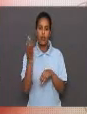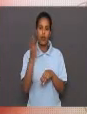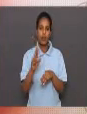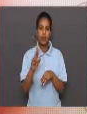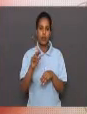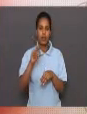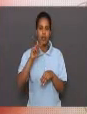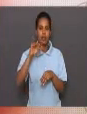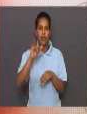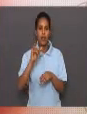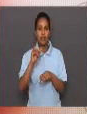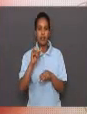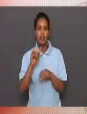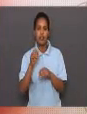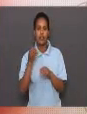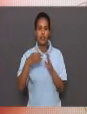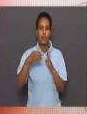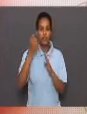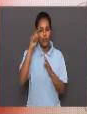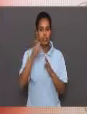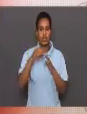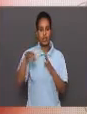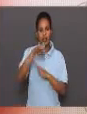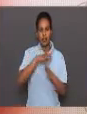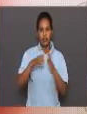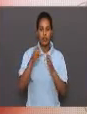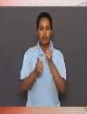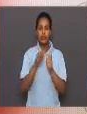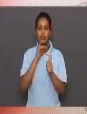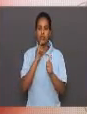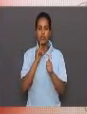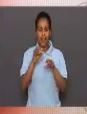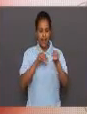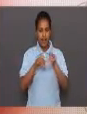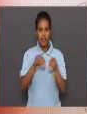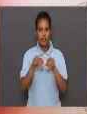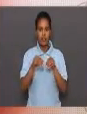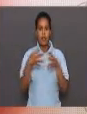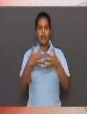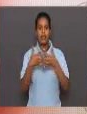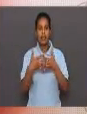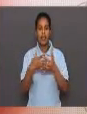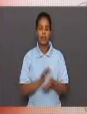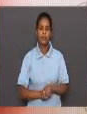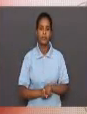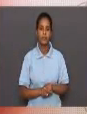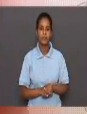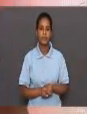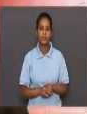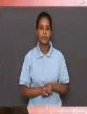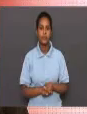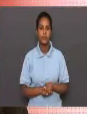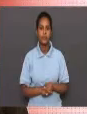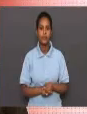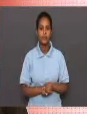or Ni for the electrodes, which is an active material.